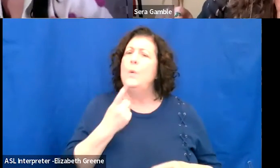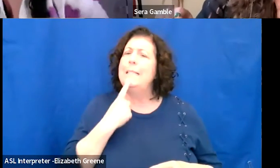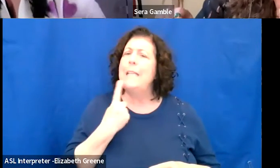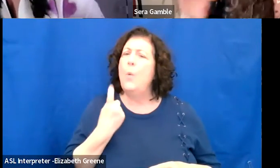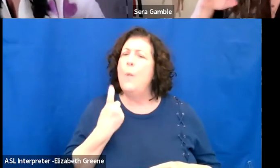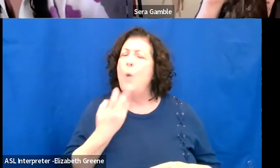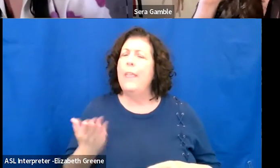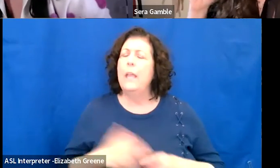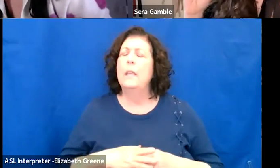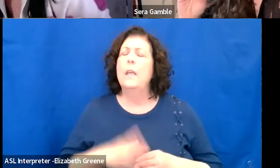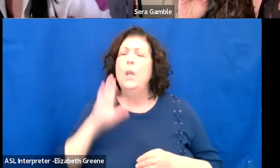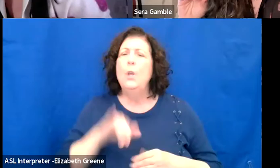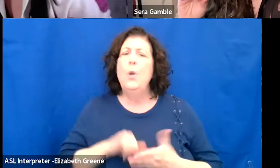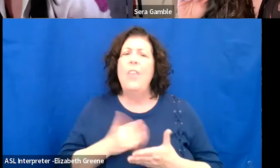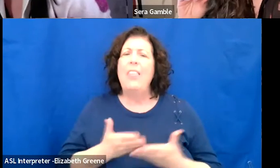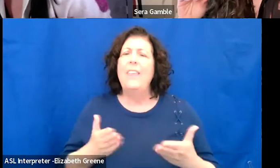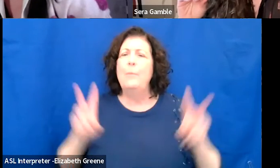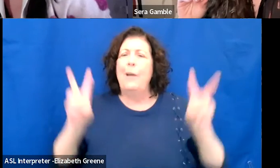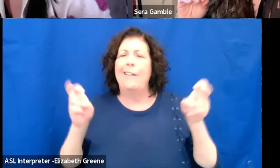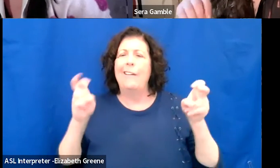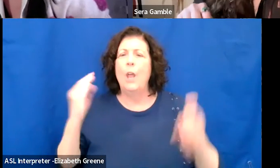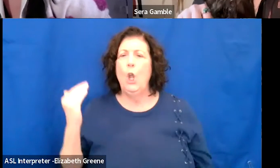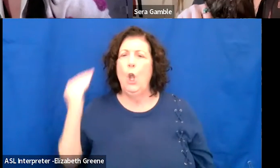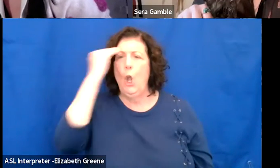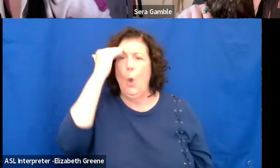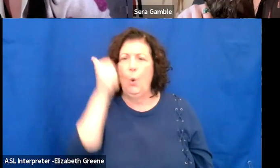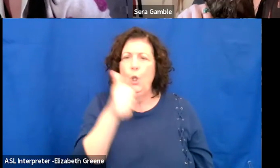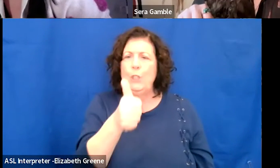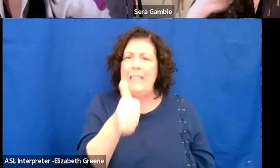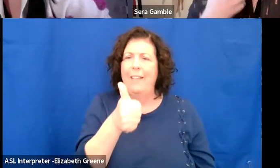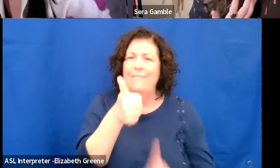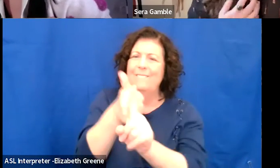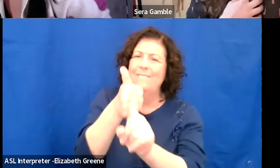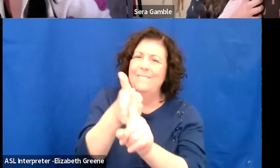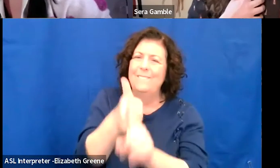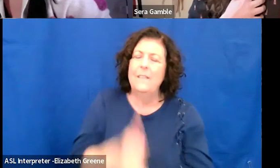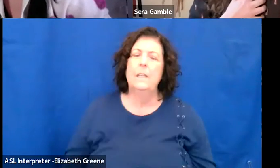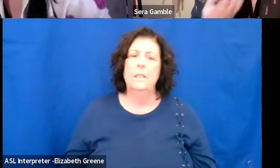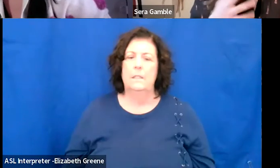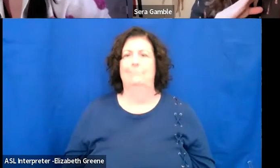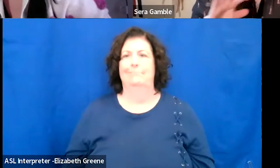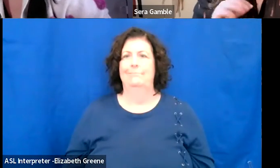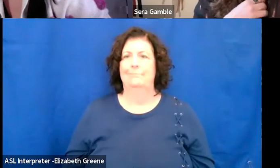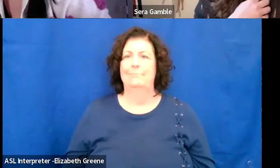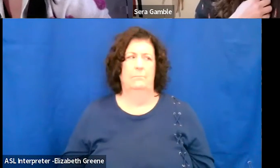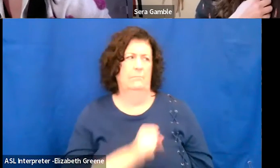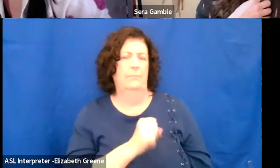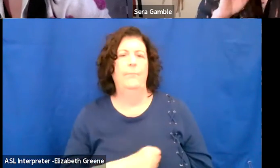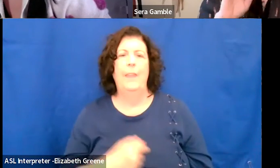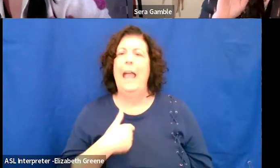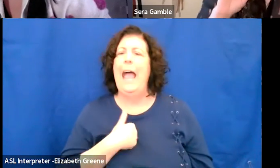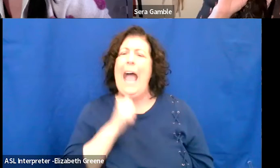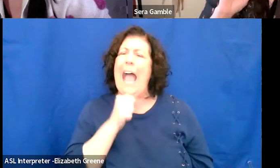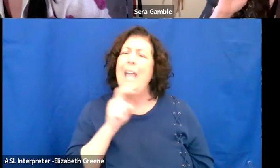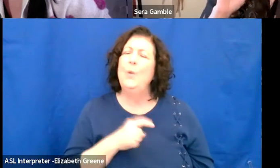Yes. You know that thing of like, just know yourself? Yes. Like, I've always been like, I don't need a ton of care and feeding, but